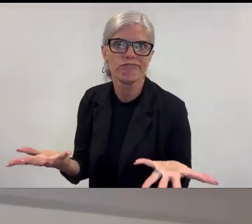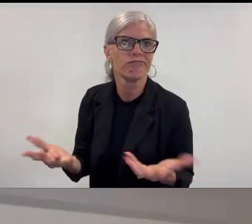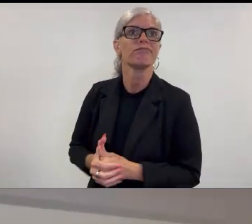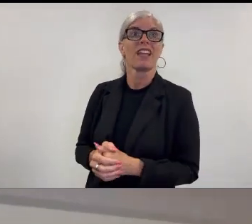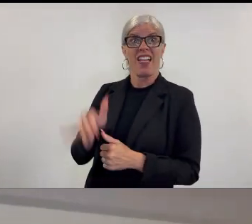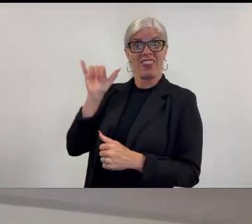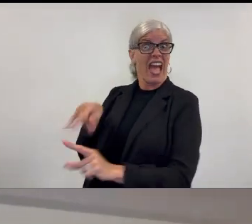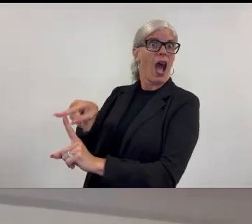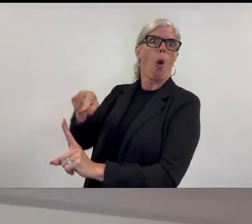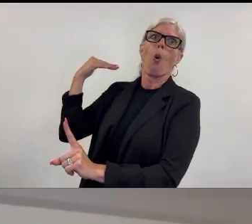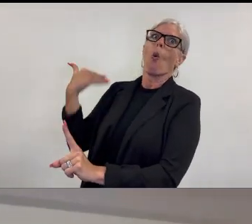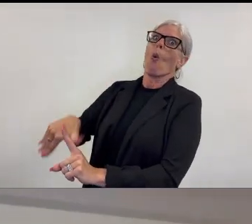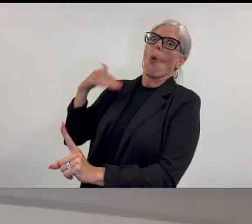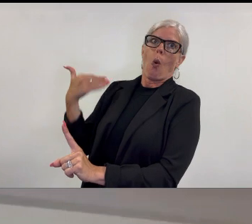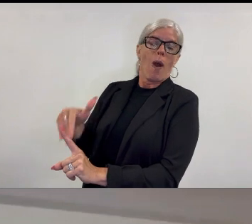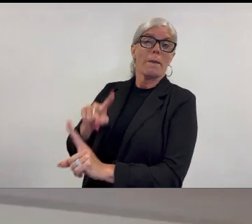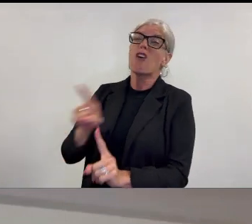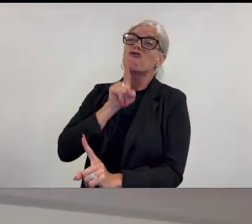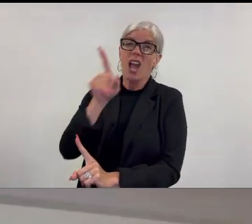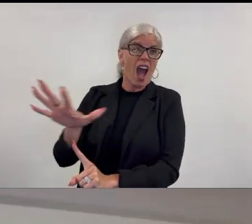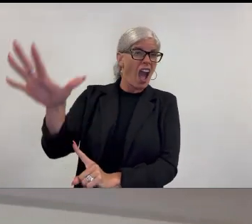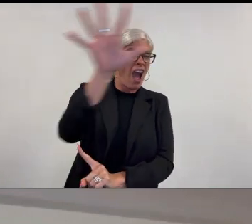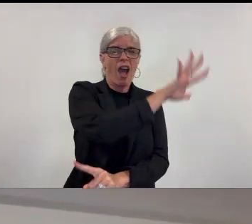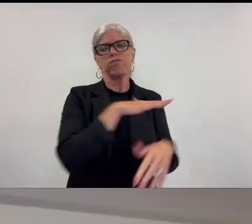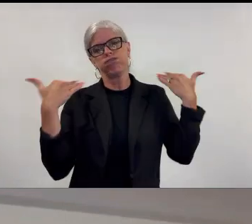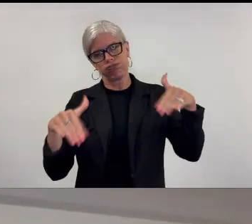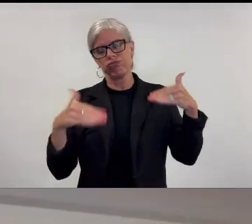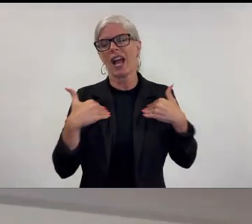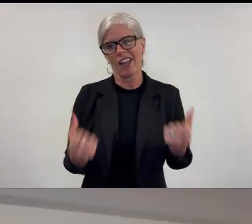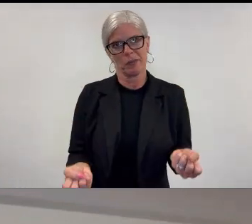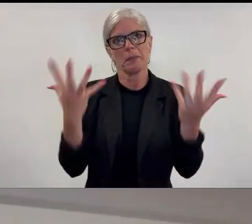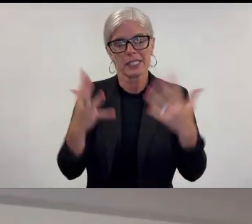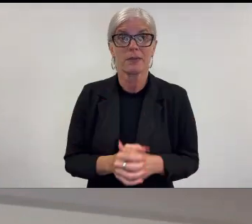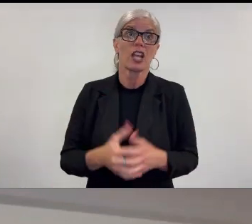tricyclics. I'm really excited about SNRI and